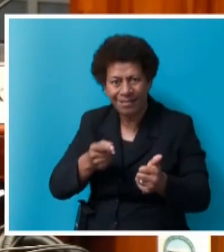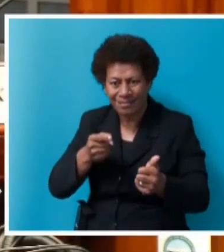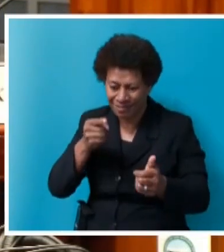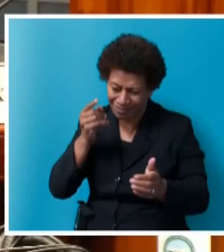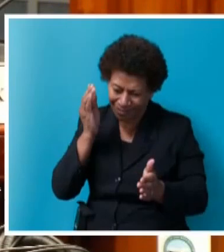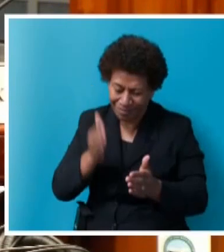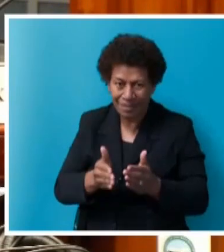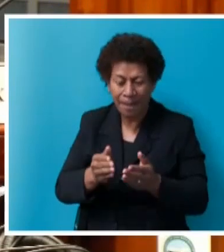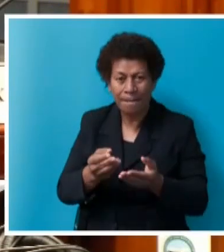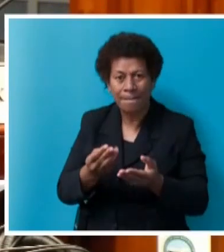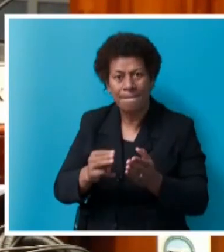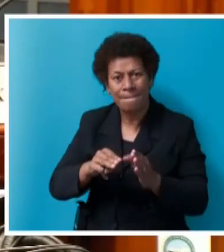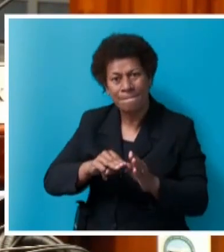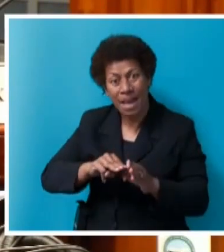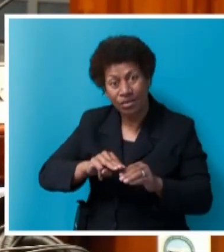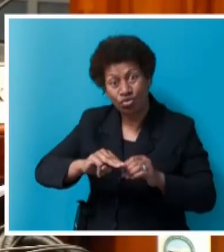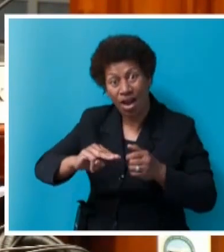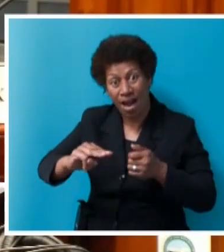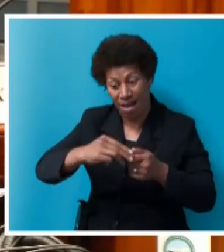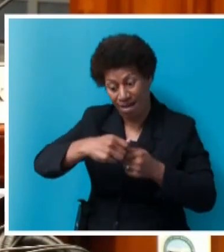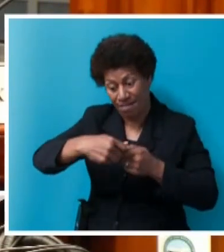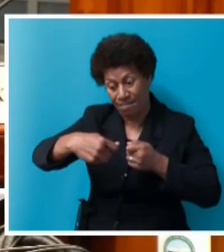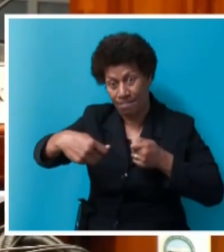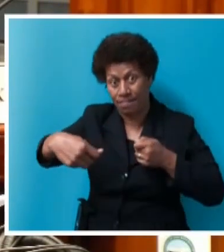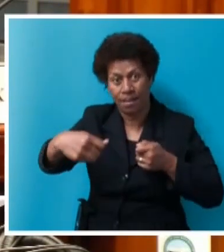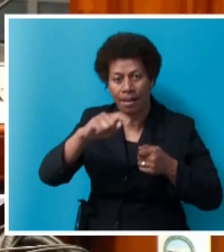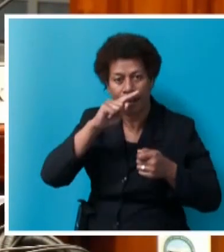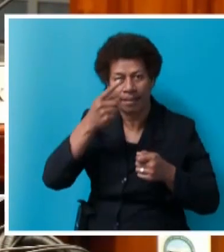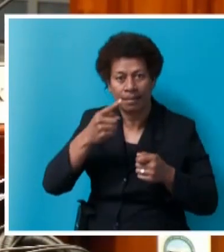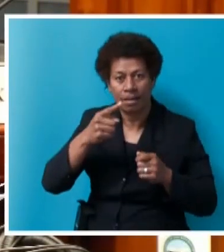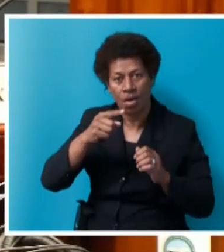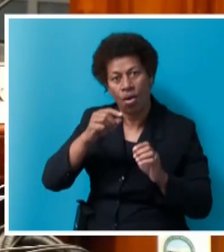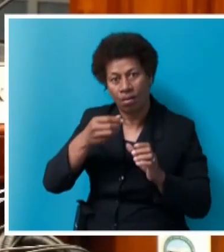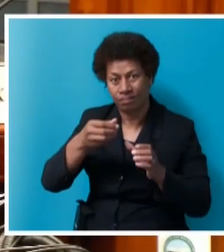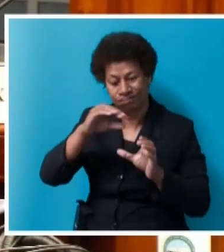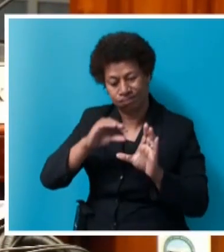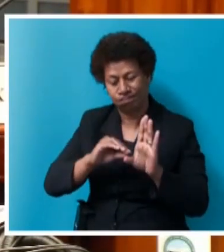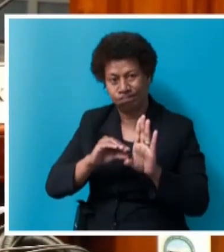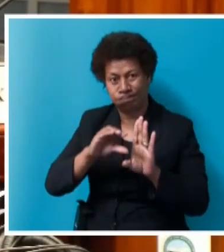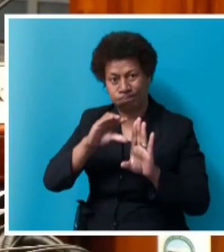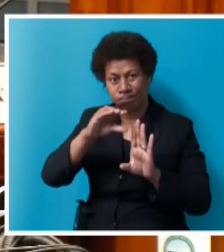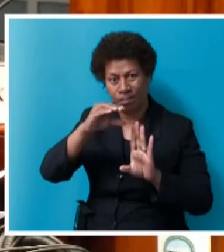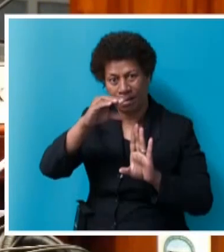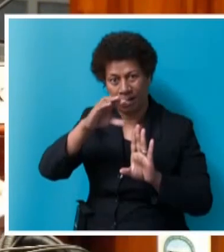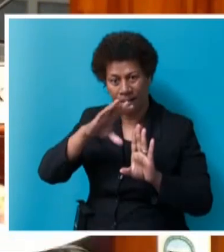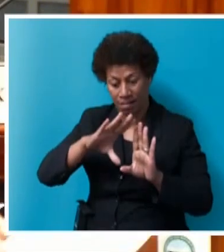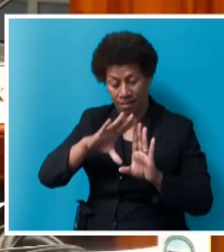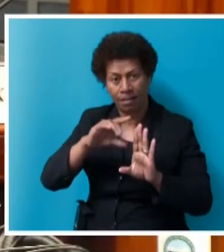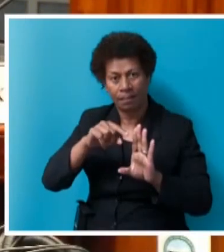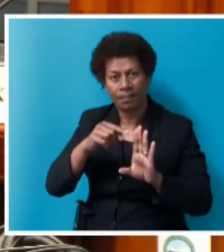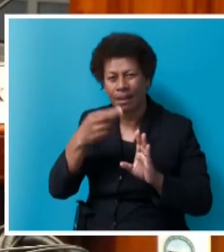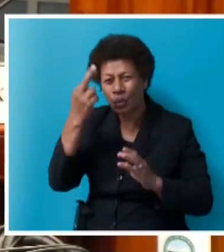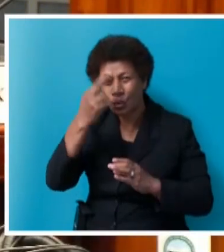Therefore, it makes its assessment a very challenging or risky task. The